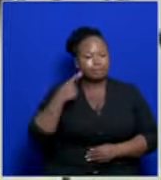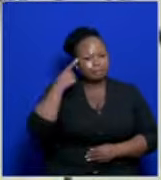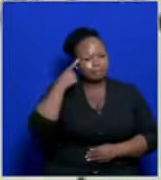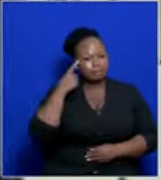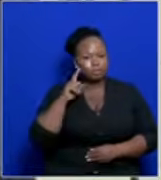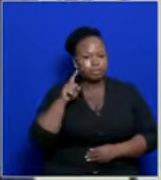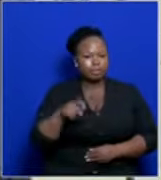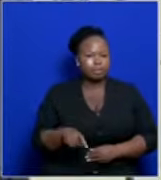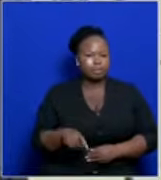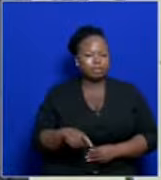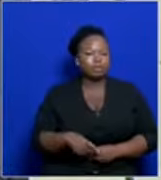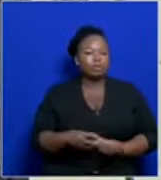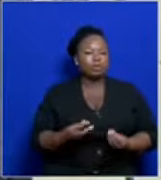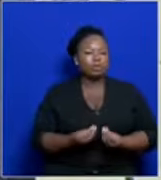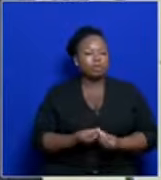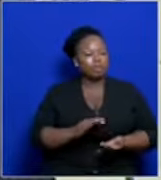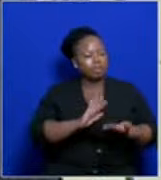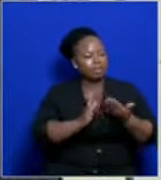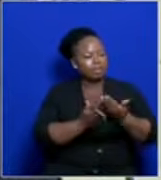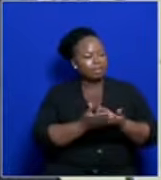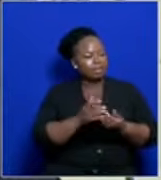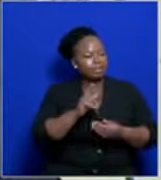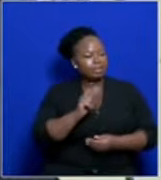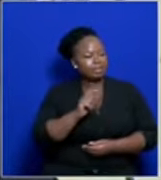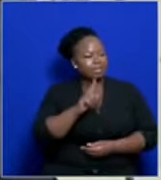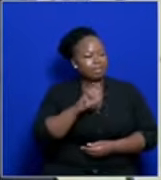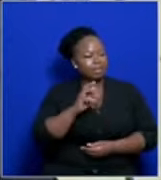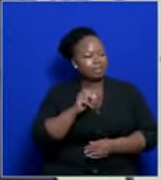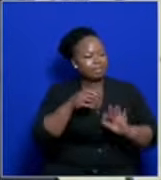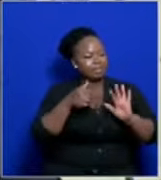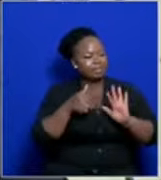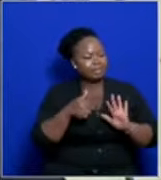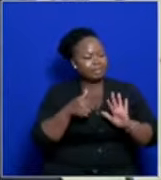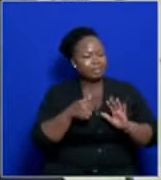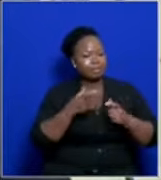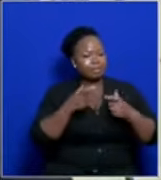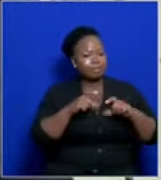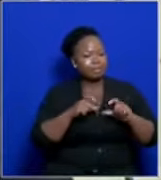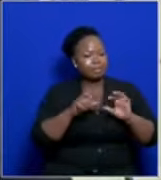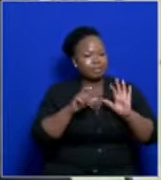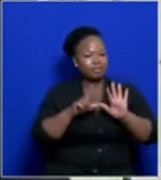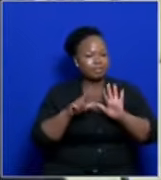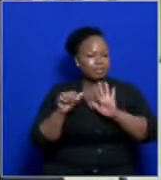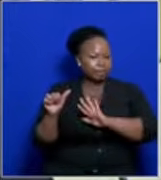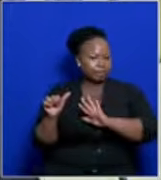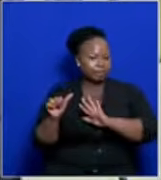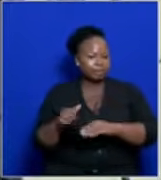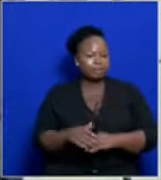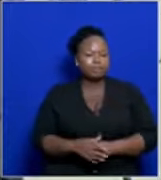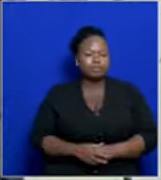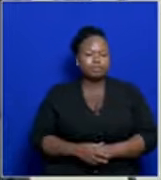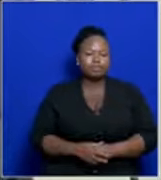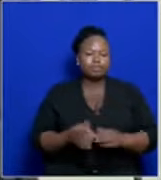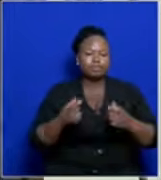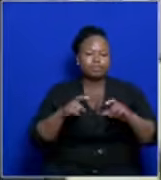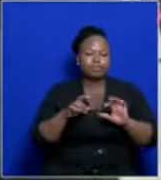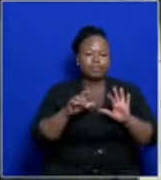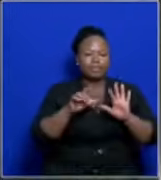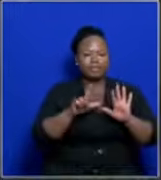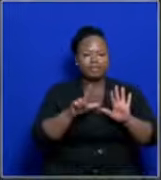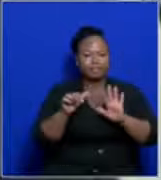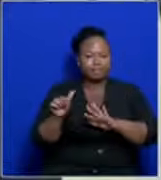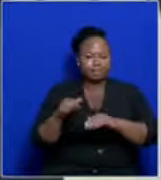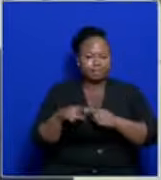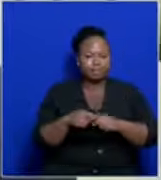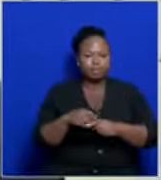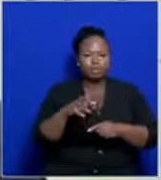annexure TLM6, which you reference at paragraph 76. At 76, in regard to this Mayerton case, you recall